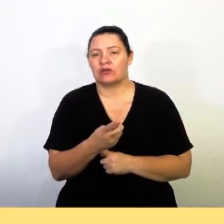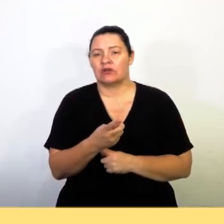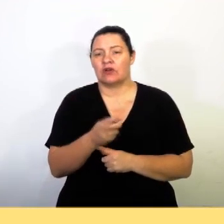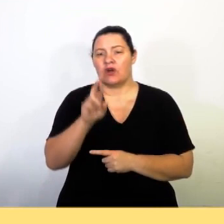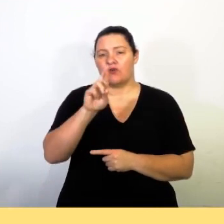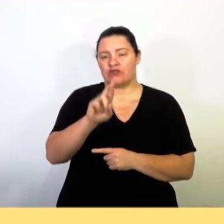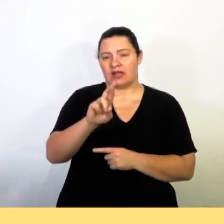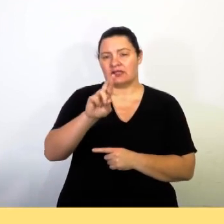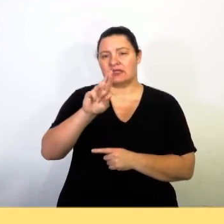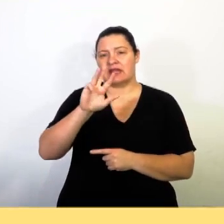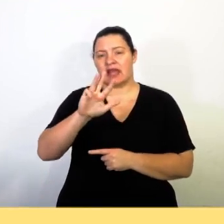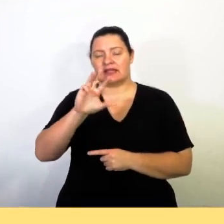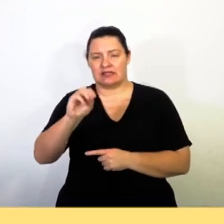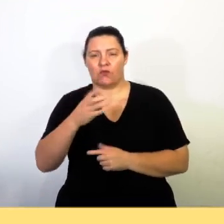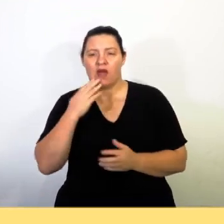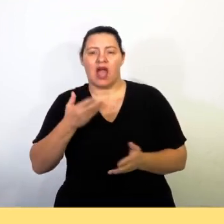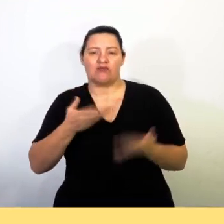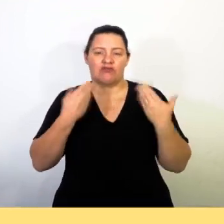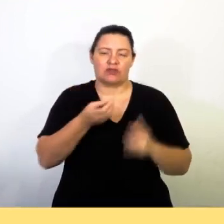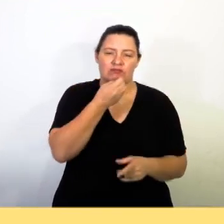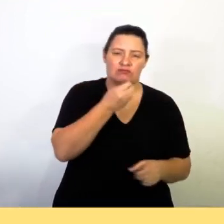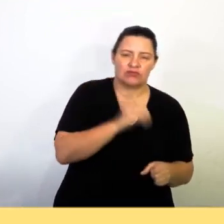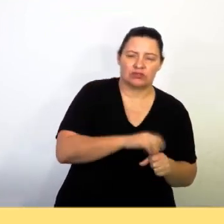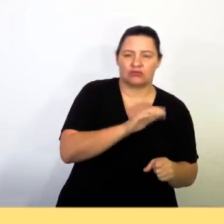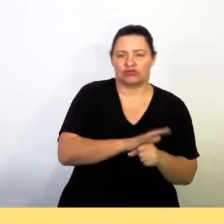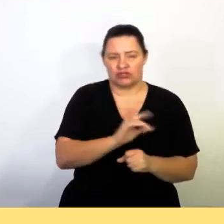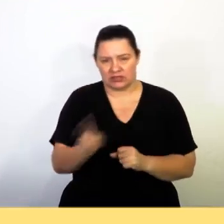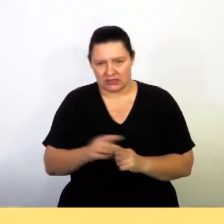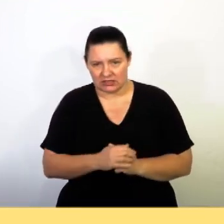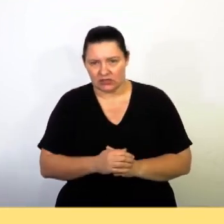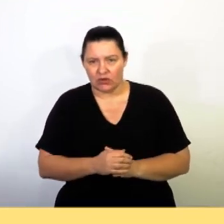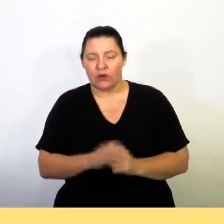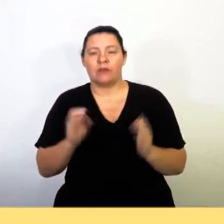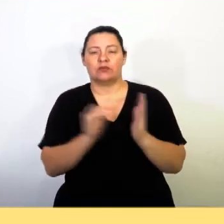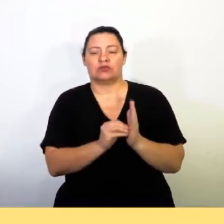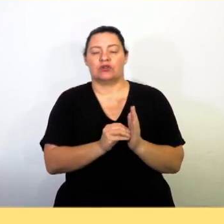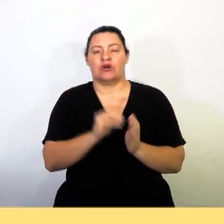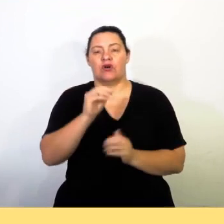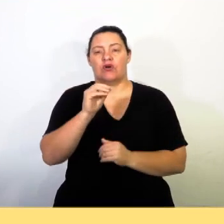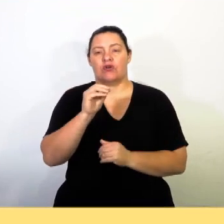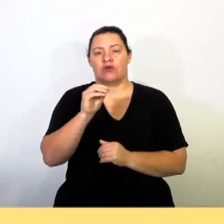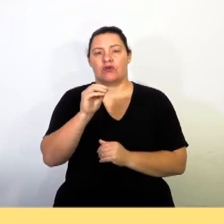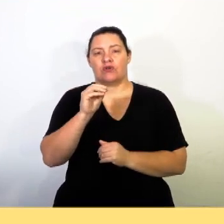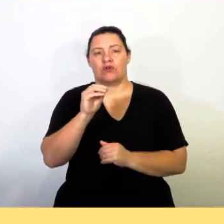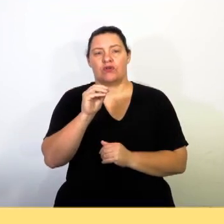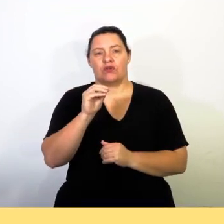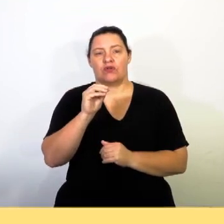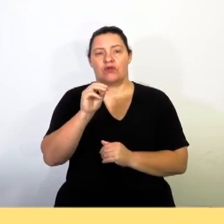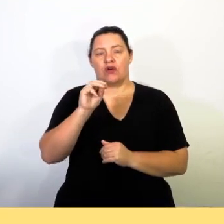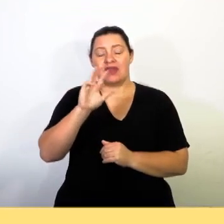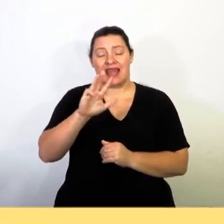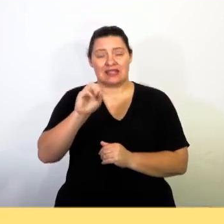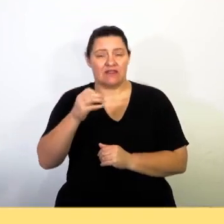We paid 90 as we bought refreshments. So we paid 90. And then I'm going to come here. It's 90 for